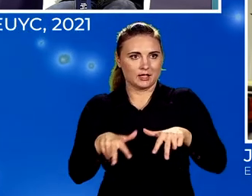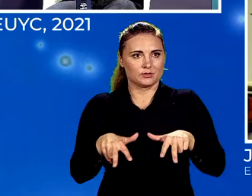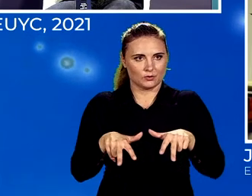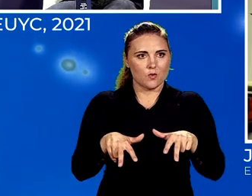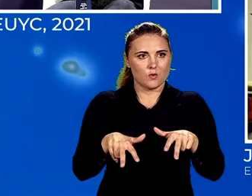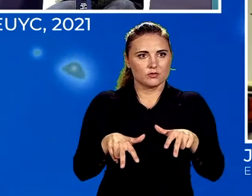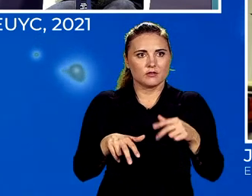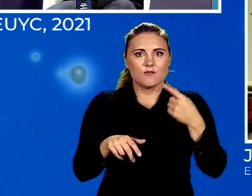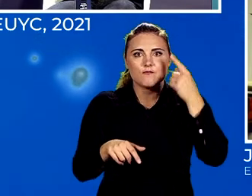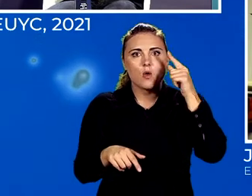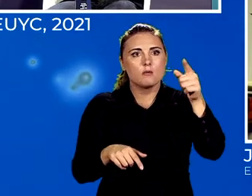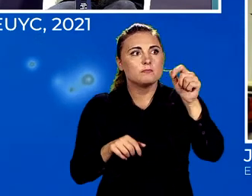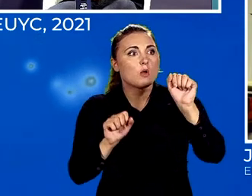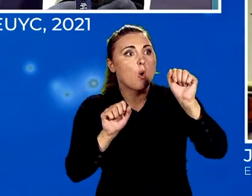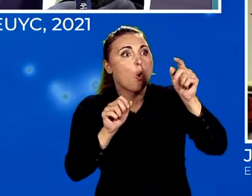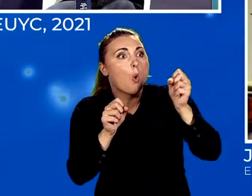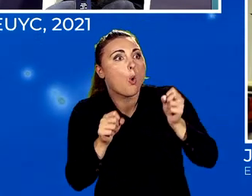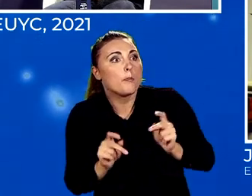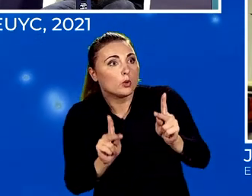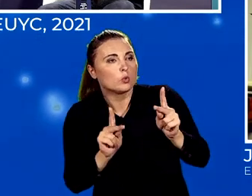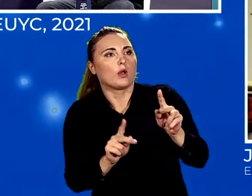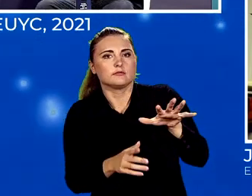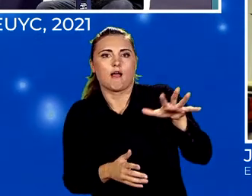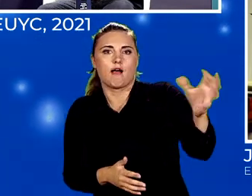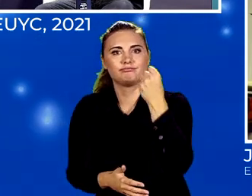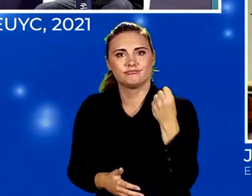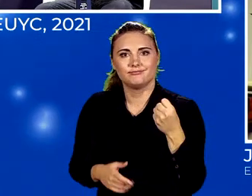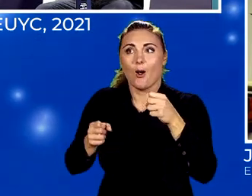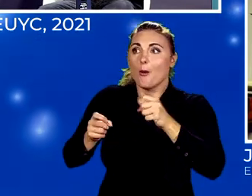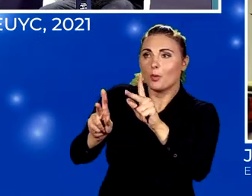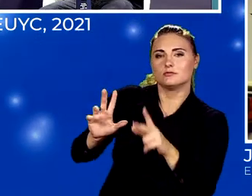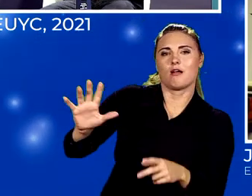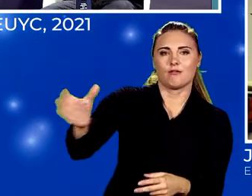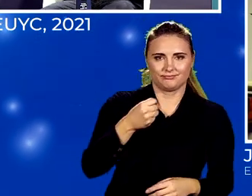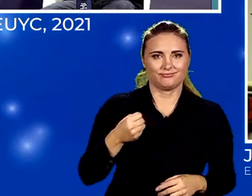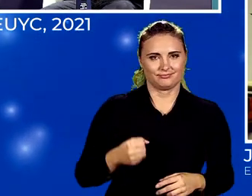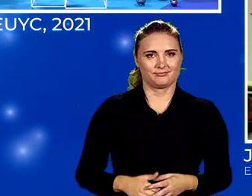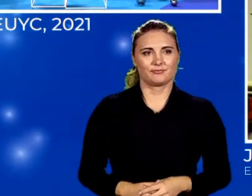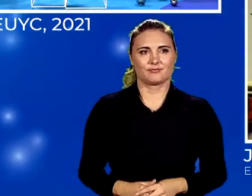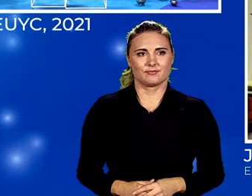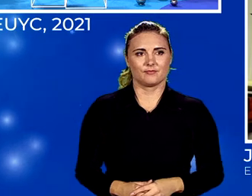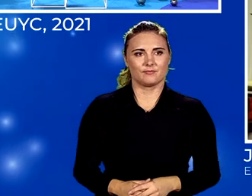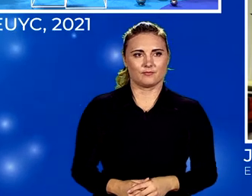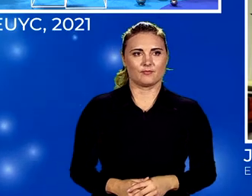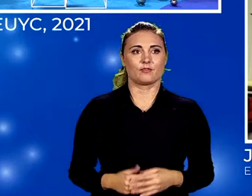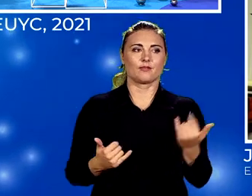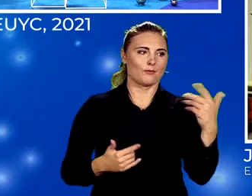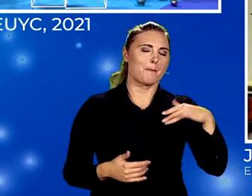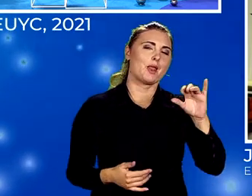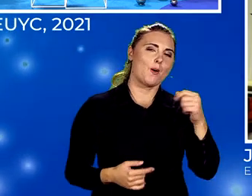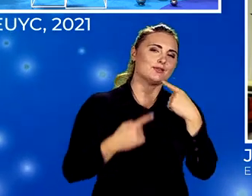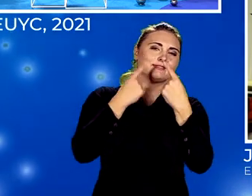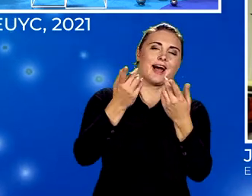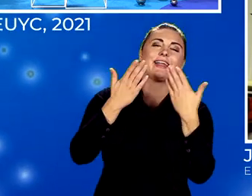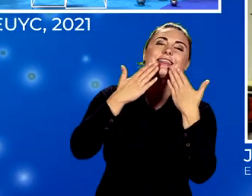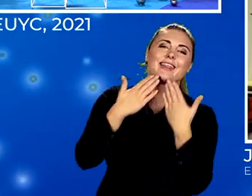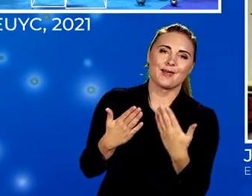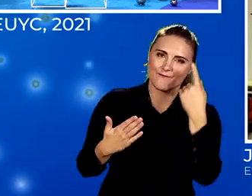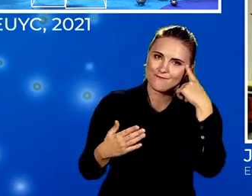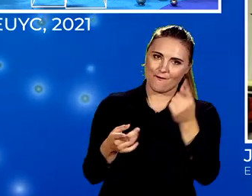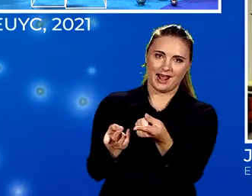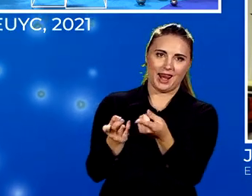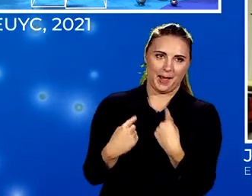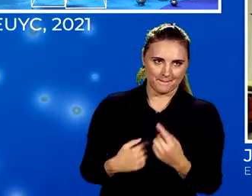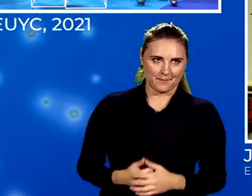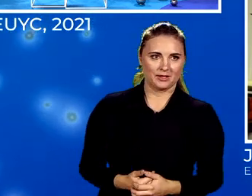existing. Thank you. Thank you very much, Uroš. We're also going to go now back to our guests who are